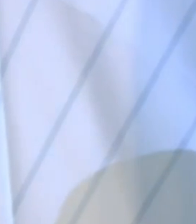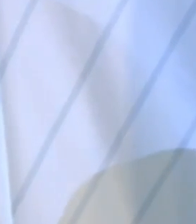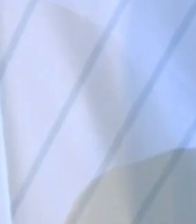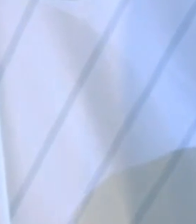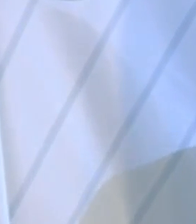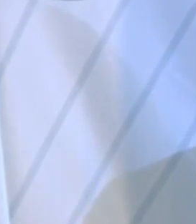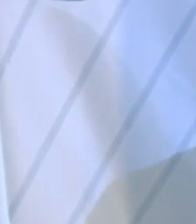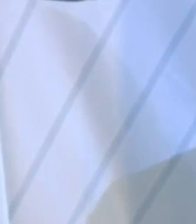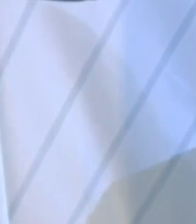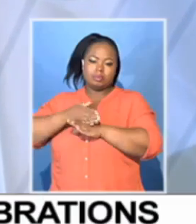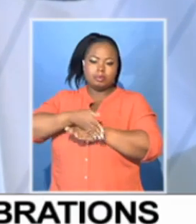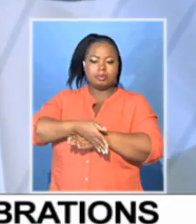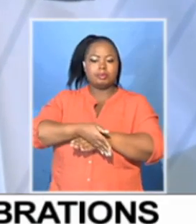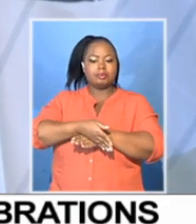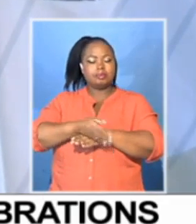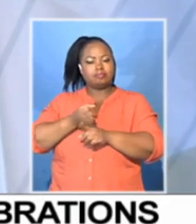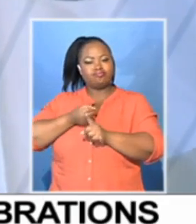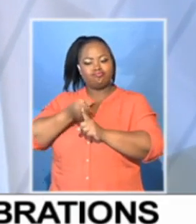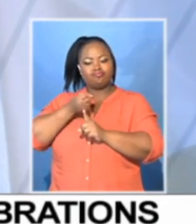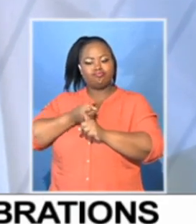forward march to